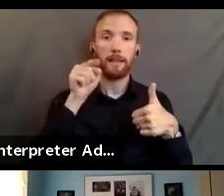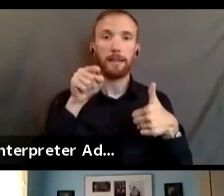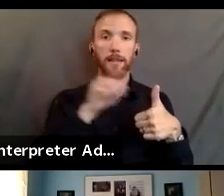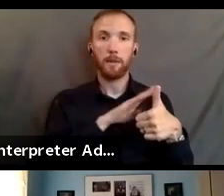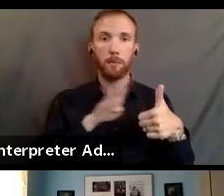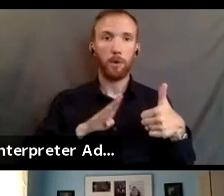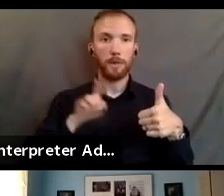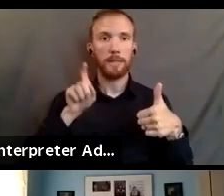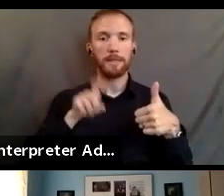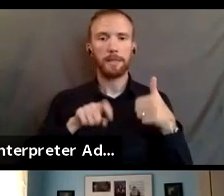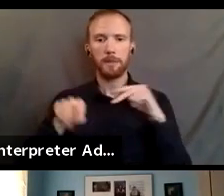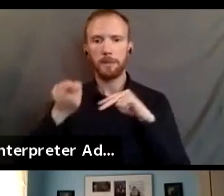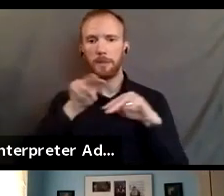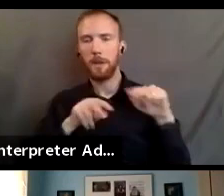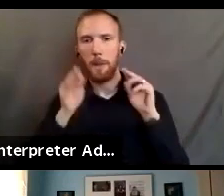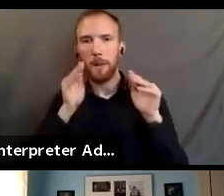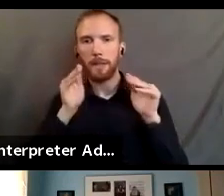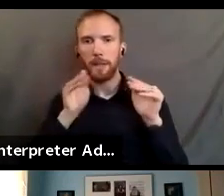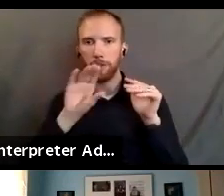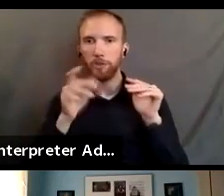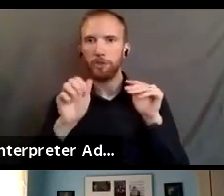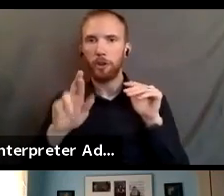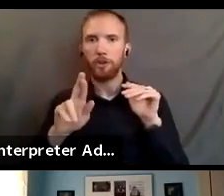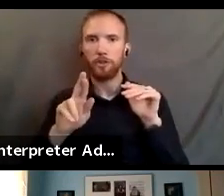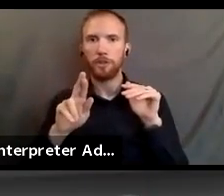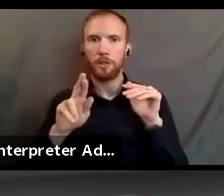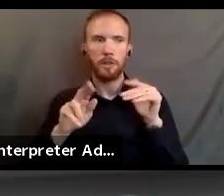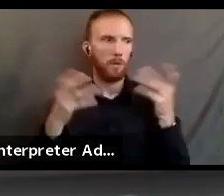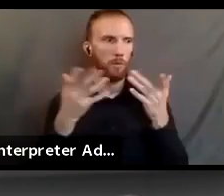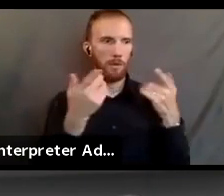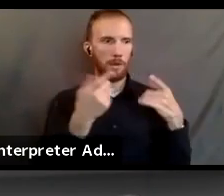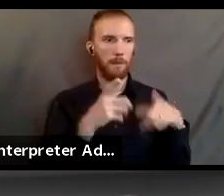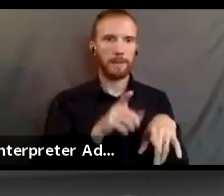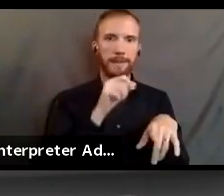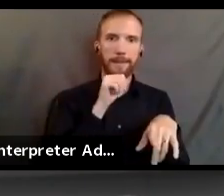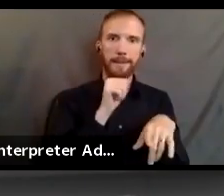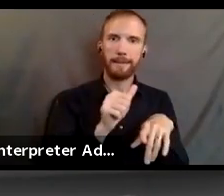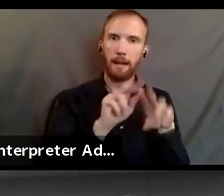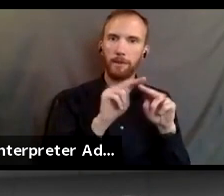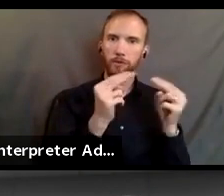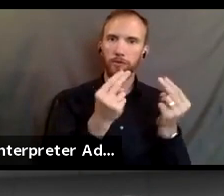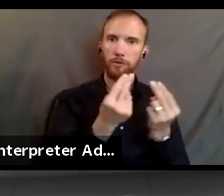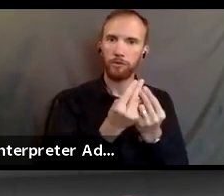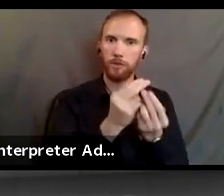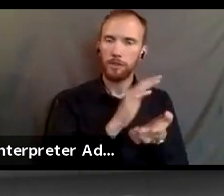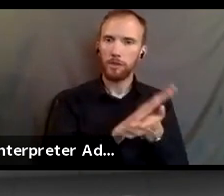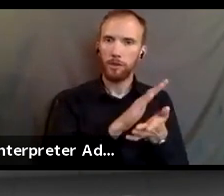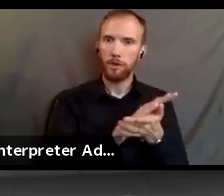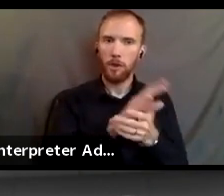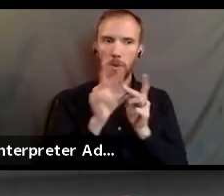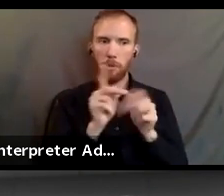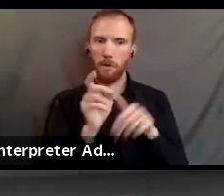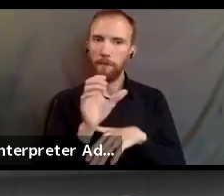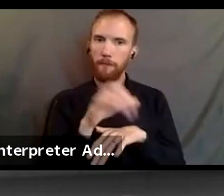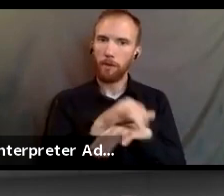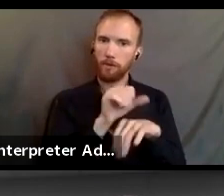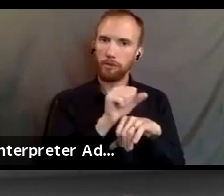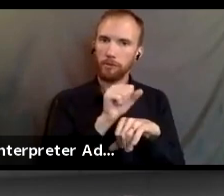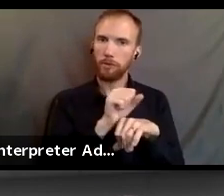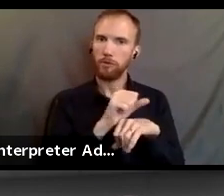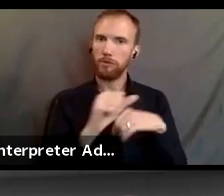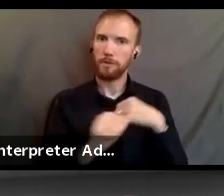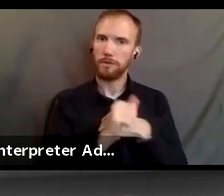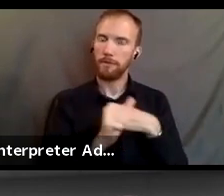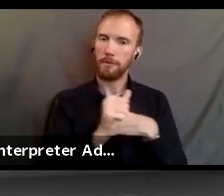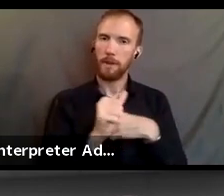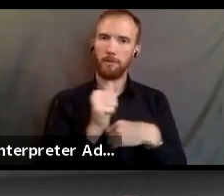over charges what's happening in the non-union charters we are hearing about people forced to be in unsafe working conditions and uh this